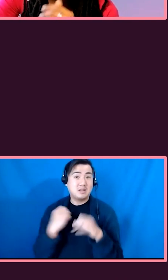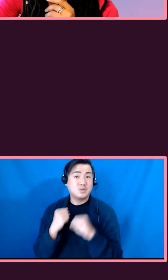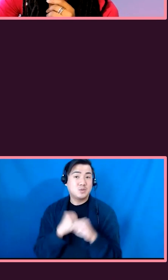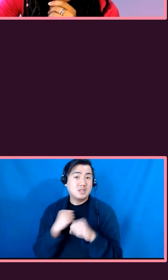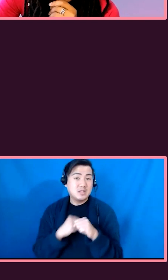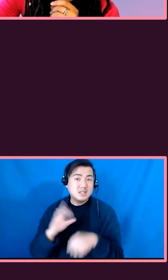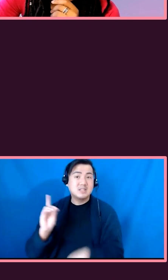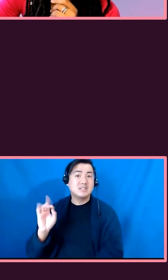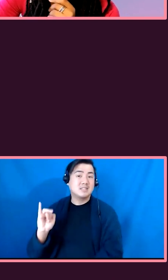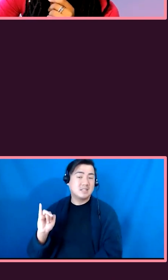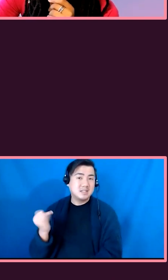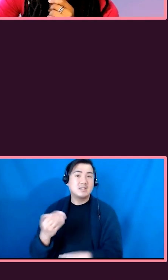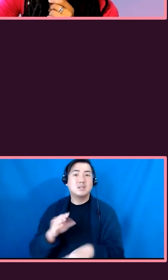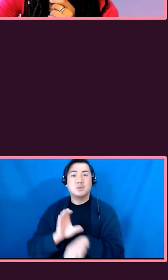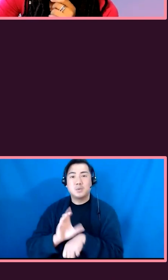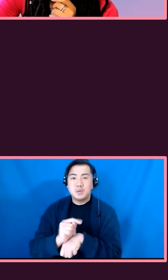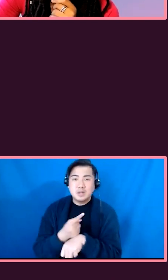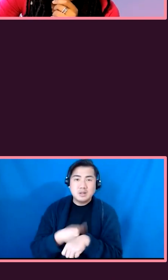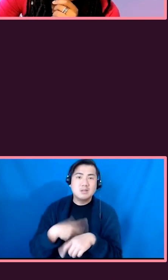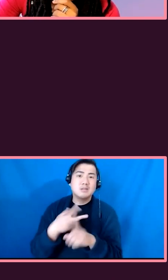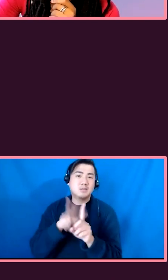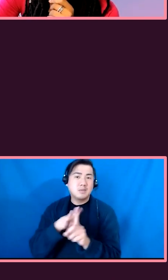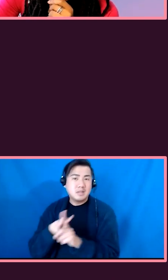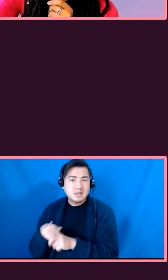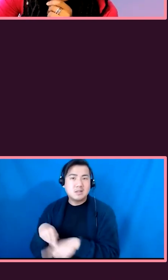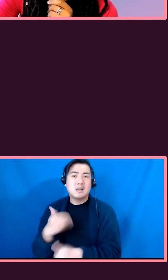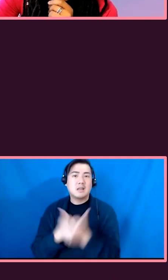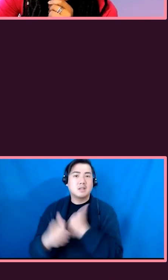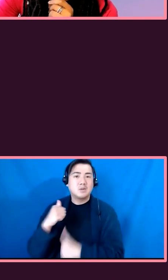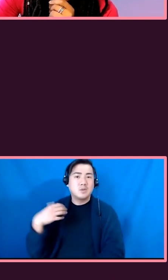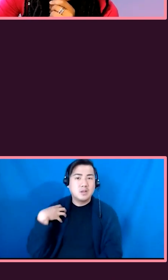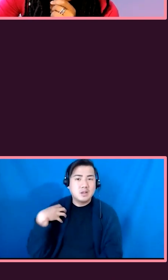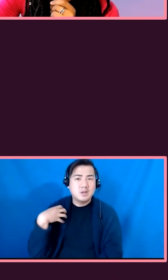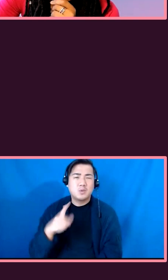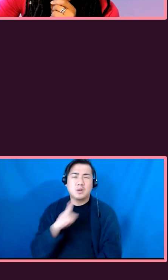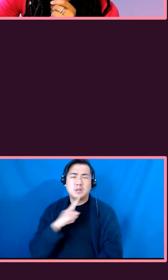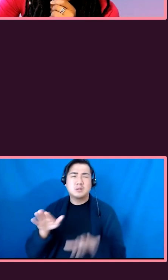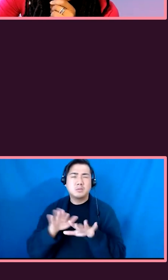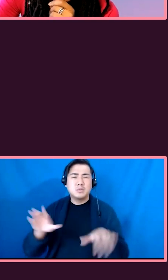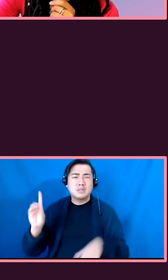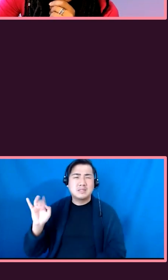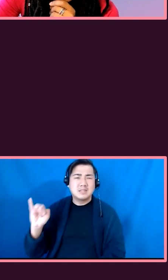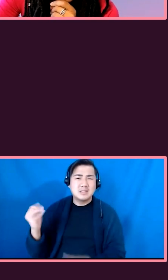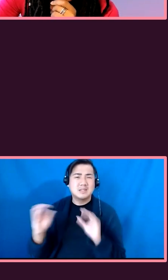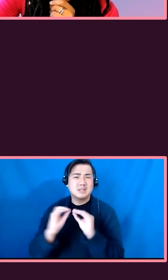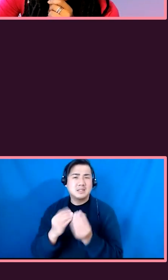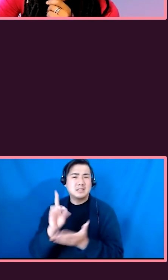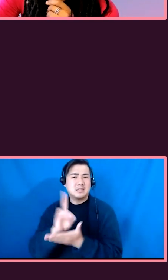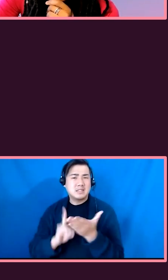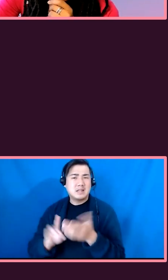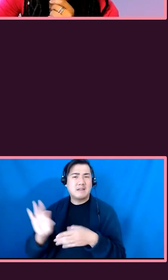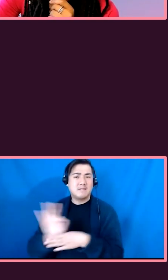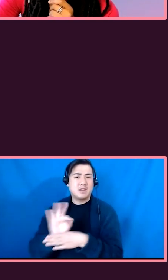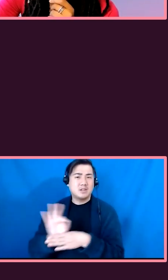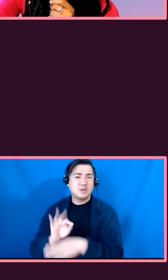consulting and implementation, workplace learning, executive coaching, full suite of DEI and inclusive organizational design function.